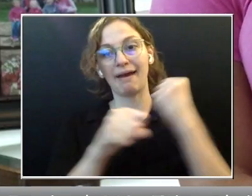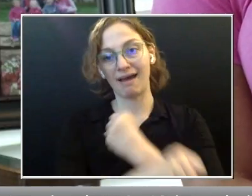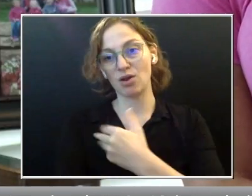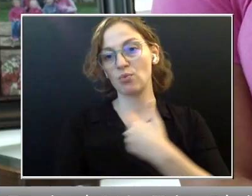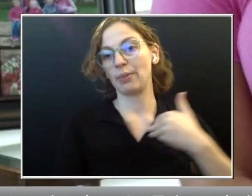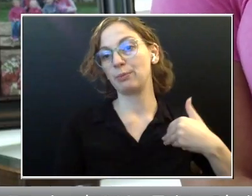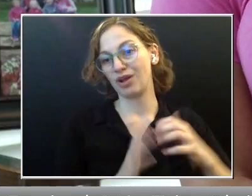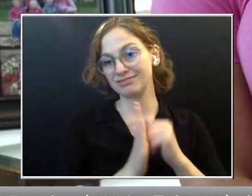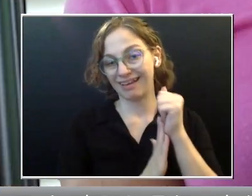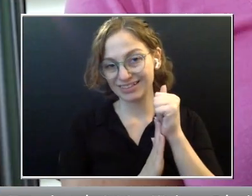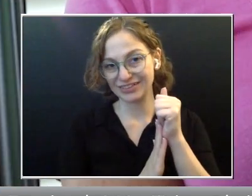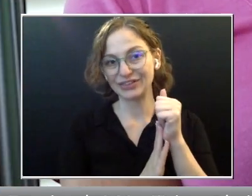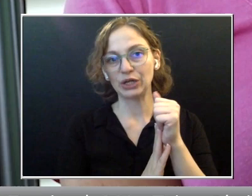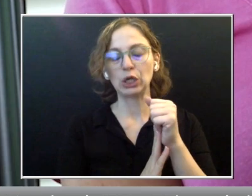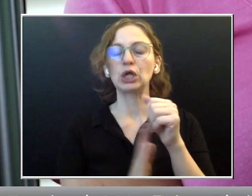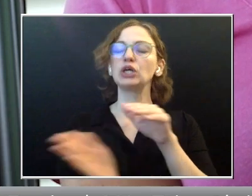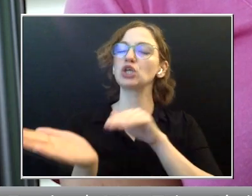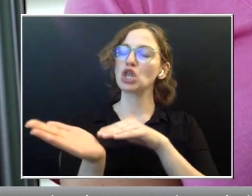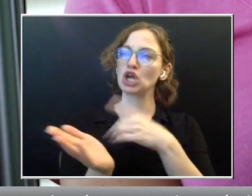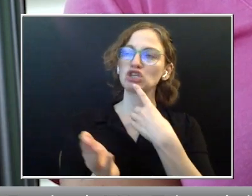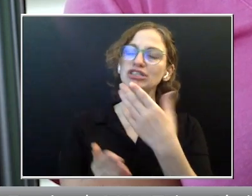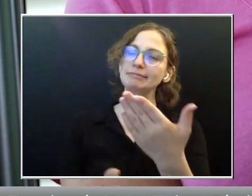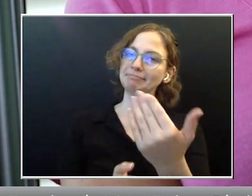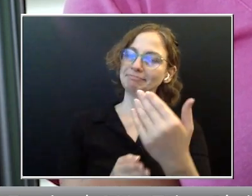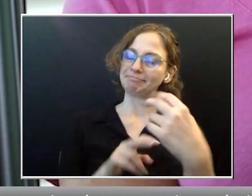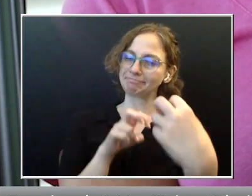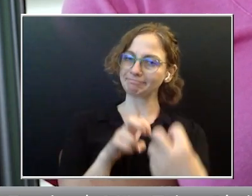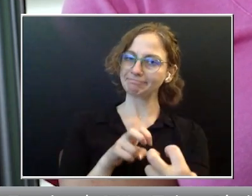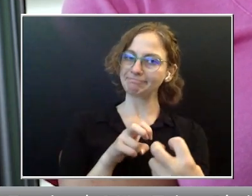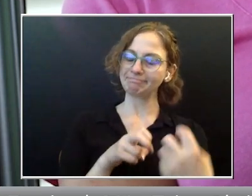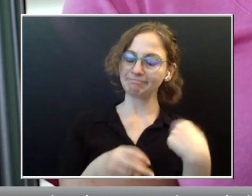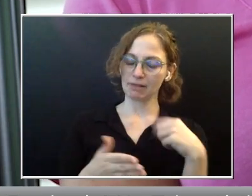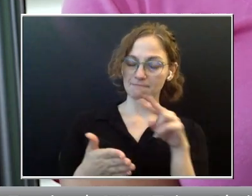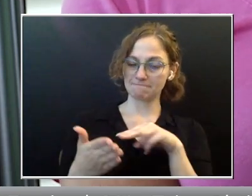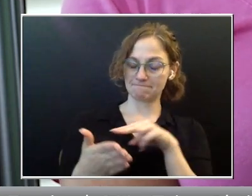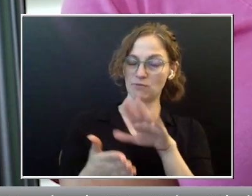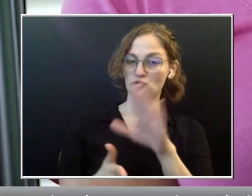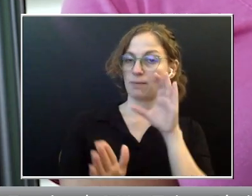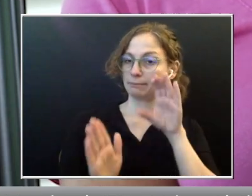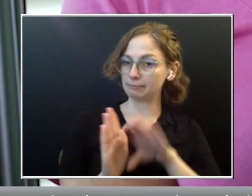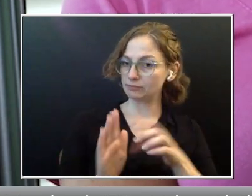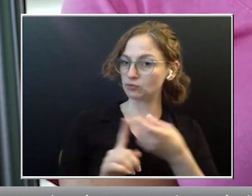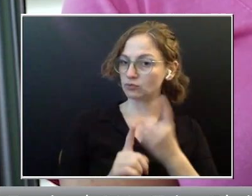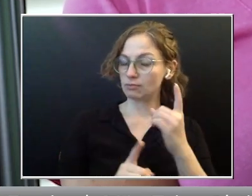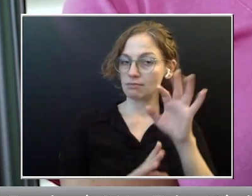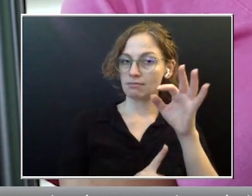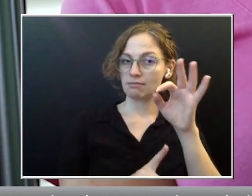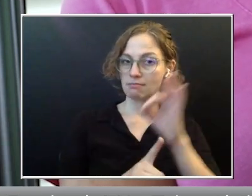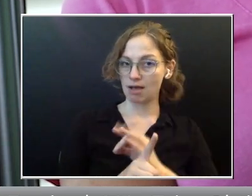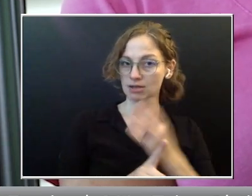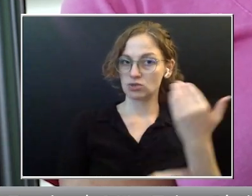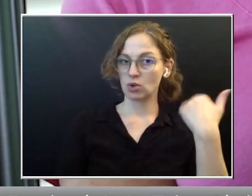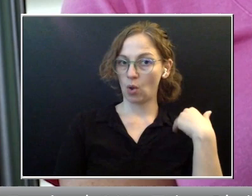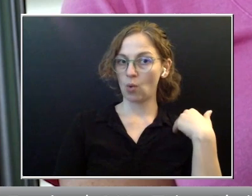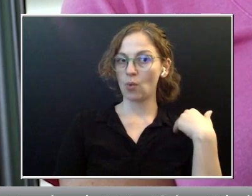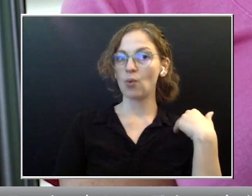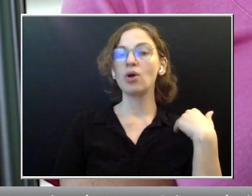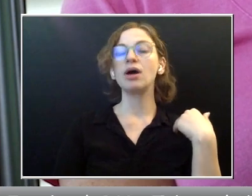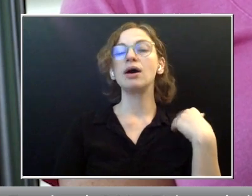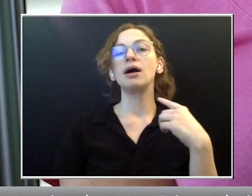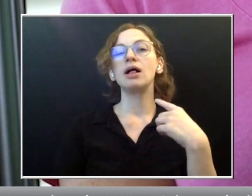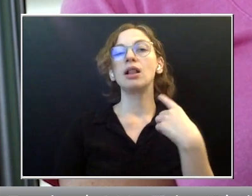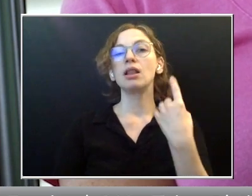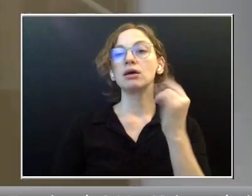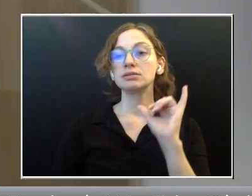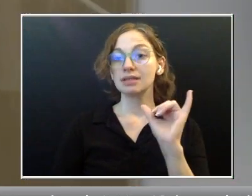You sit down a minute. And she said, I'm looking at your films from when you were here 9 months ago. And she said, it looks like I am looking at a completely